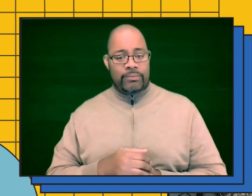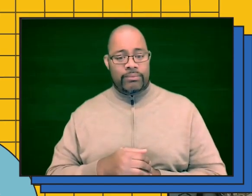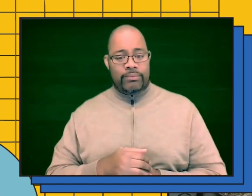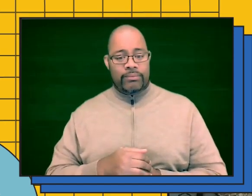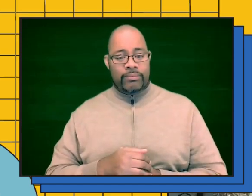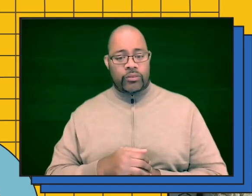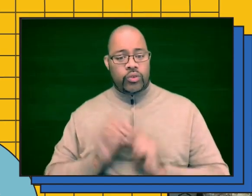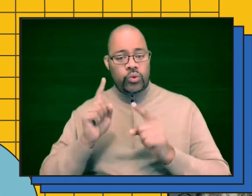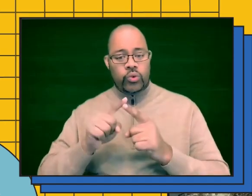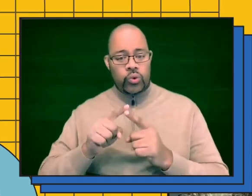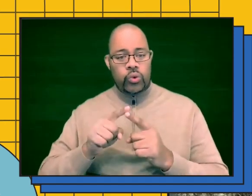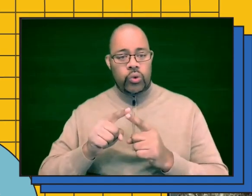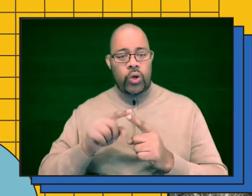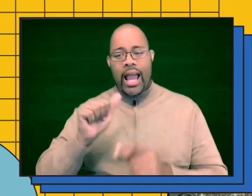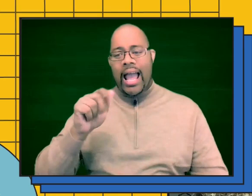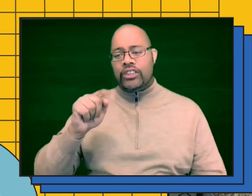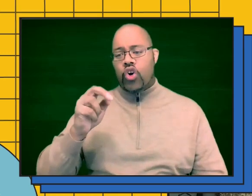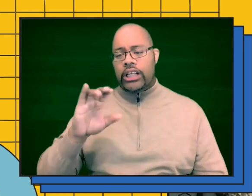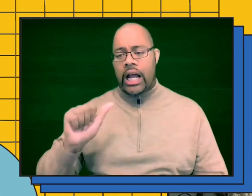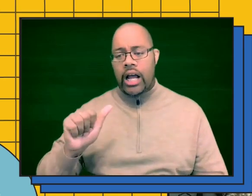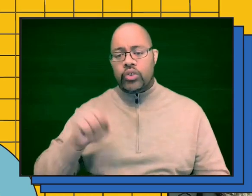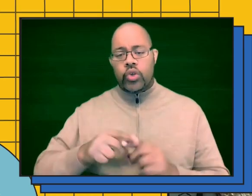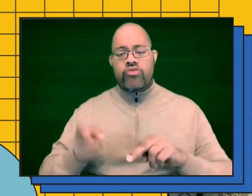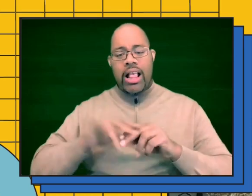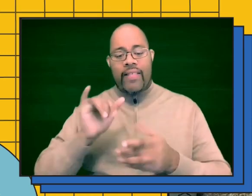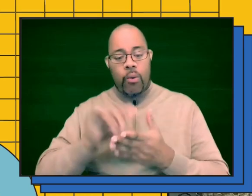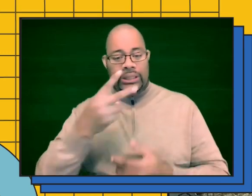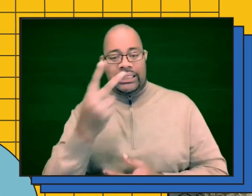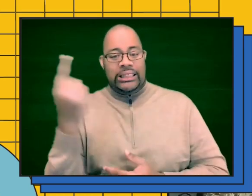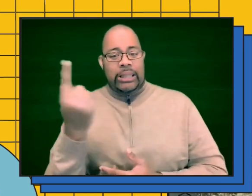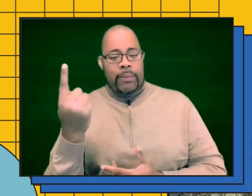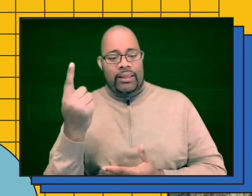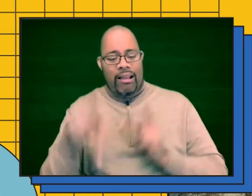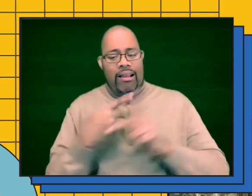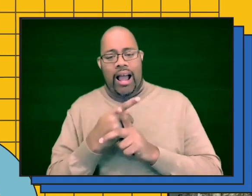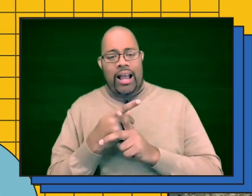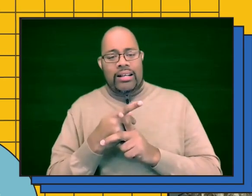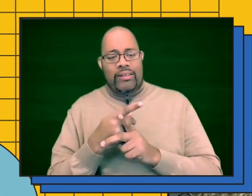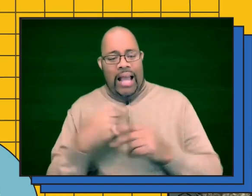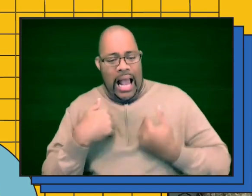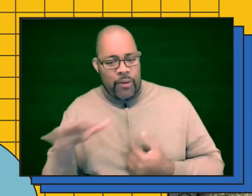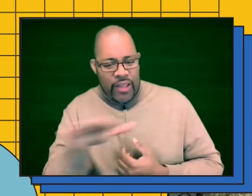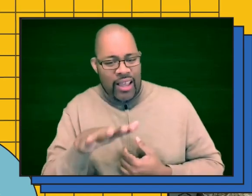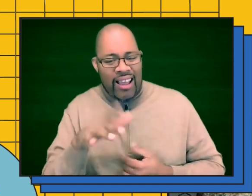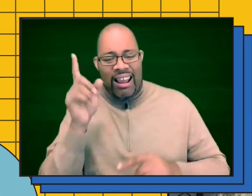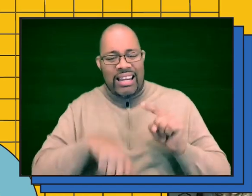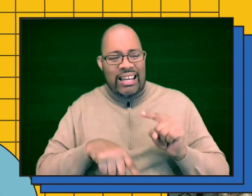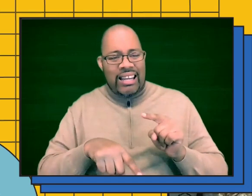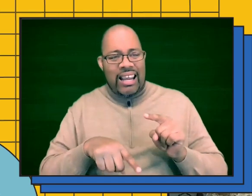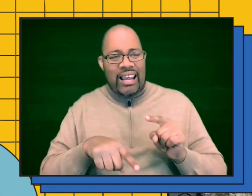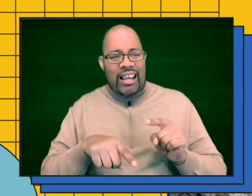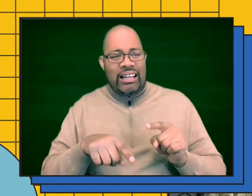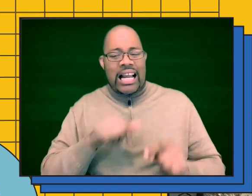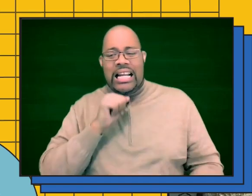like going to Antarctica in order to increase the likelihood that they will see some particular marine being, cannot